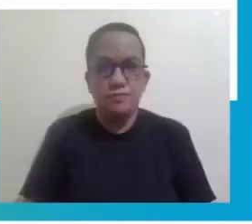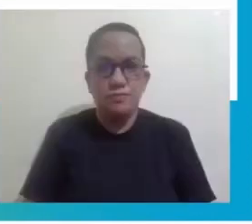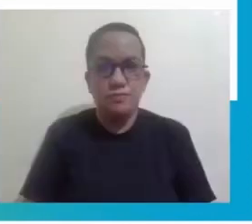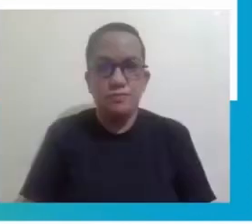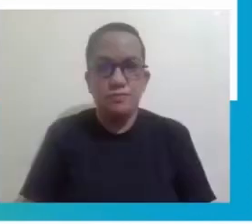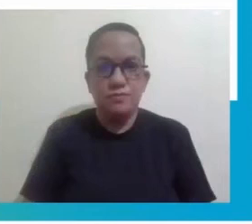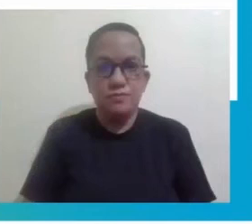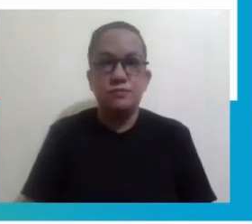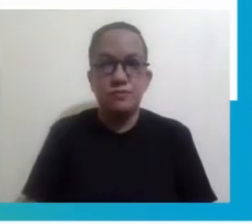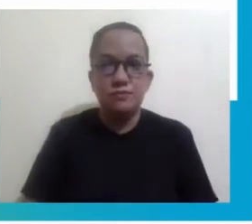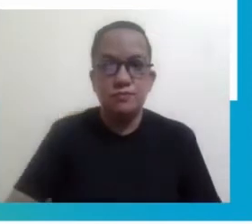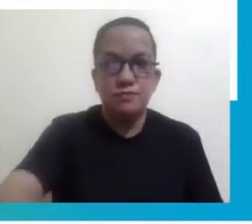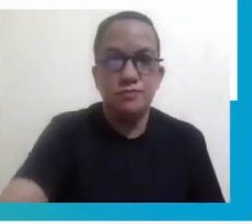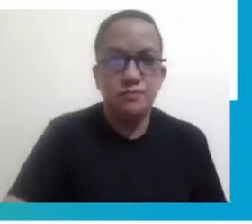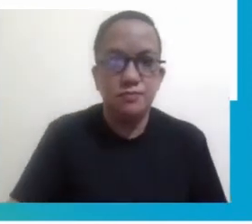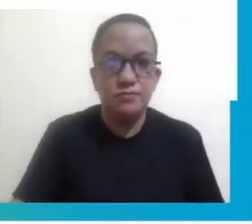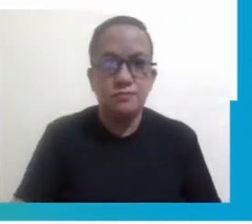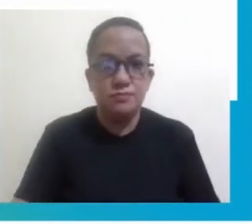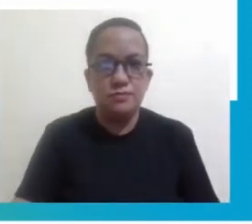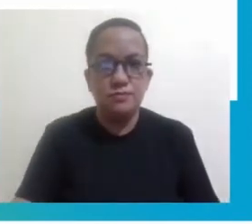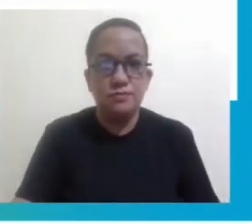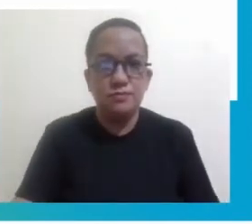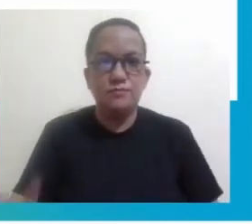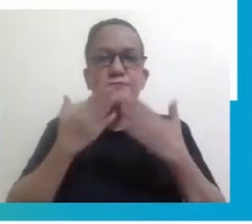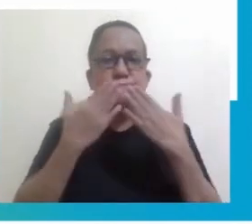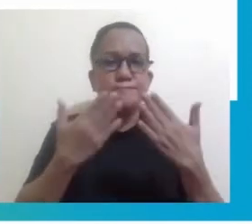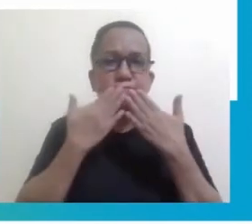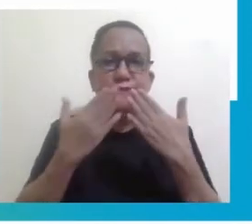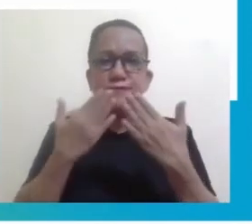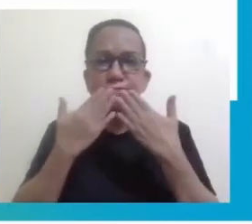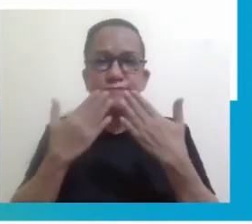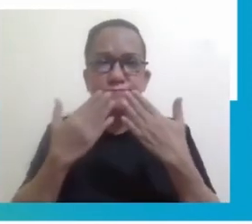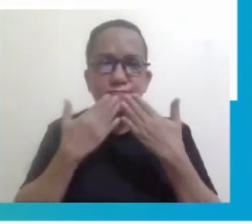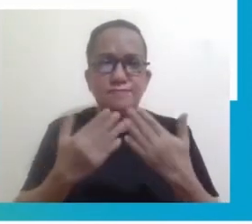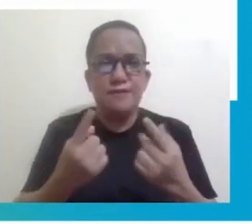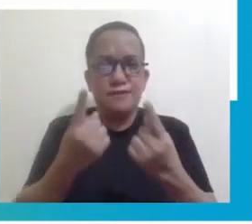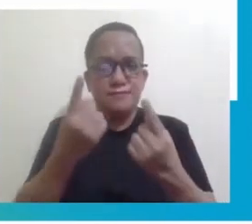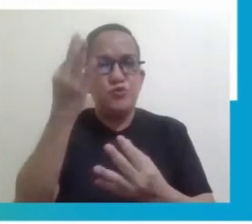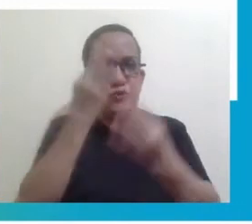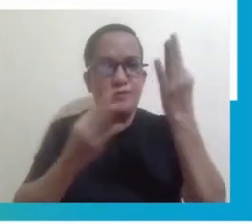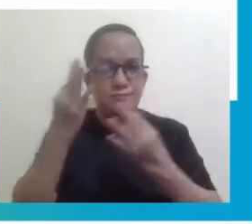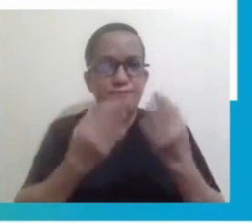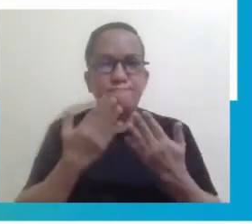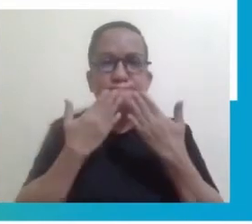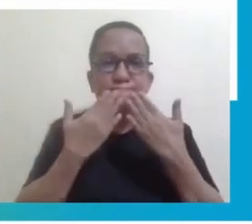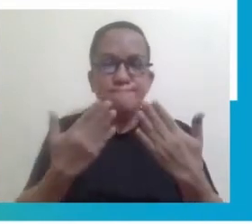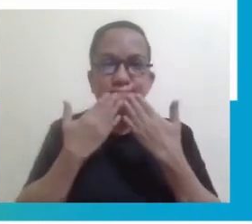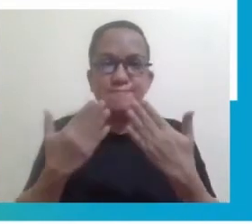Thank you for your very important question. Okay. Thank you, President Massa and Rubab from